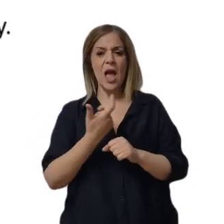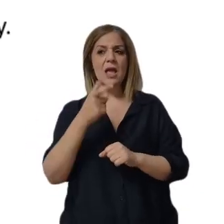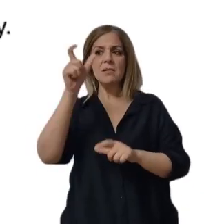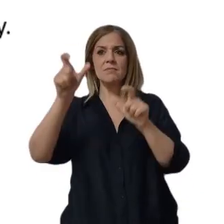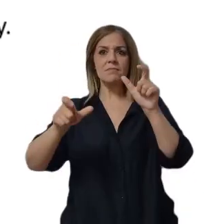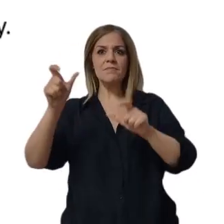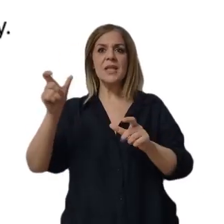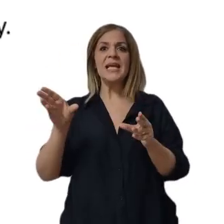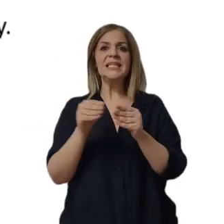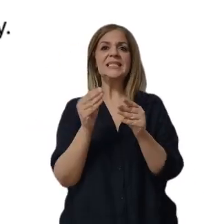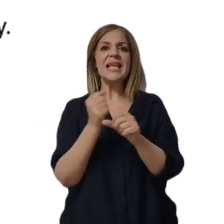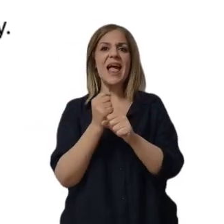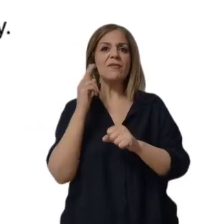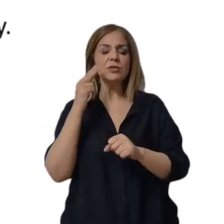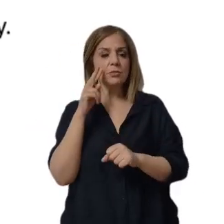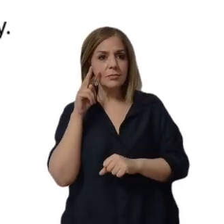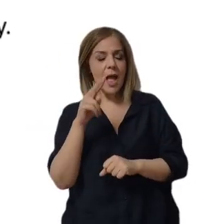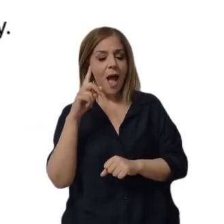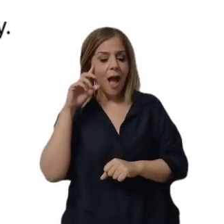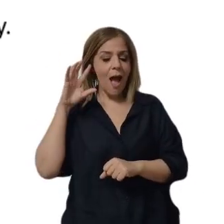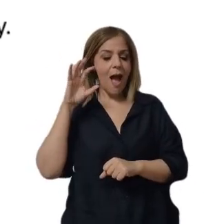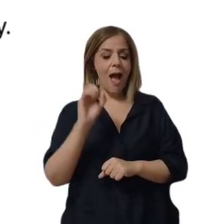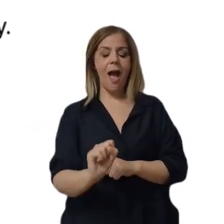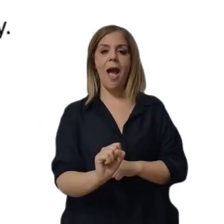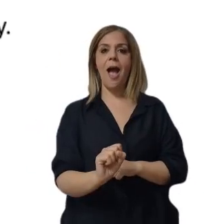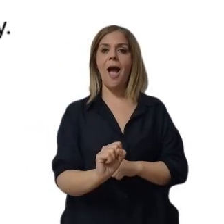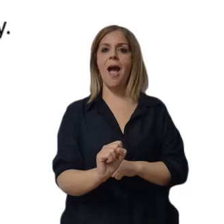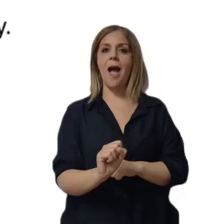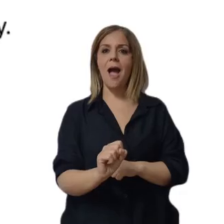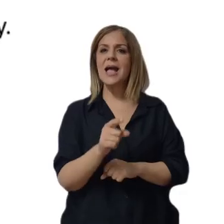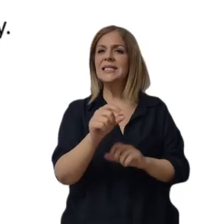have deaf colleagues, for example, in order to